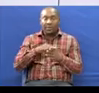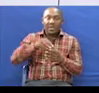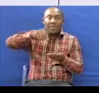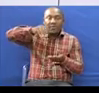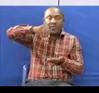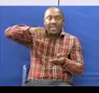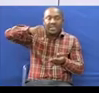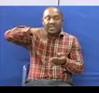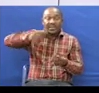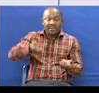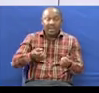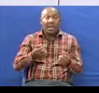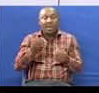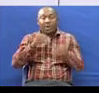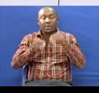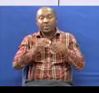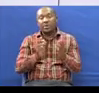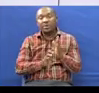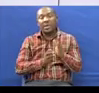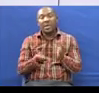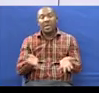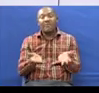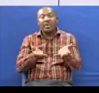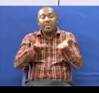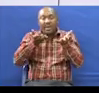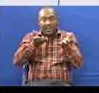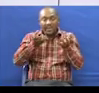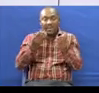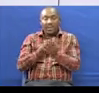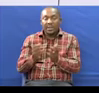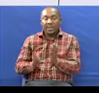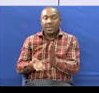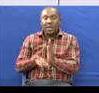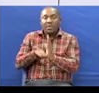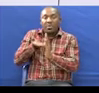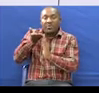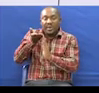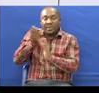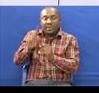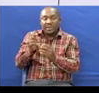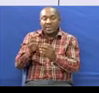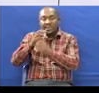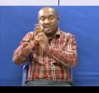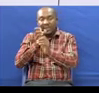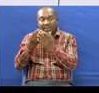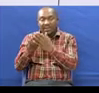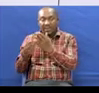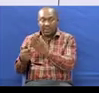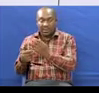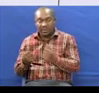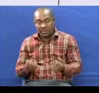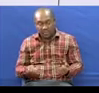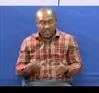of fertilizers and insecticides. These have been contributed to the developments as well as improvement in science